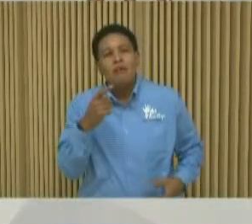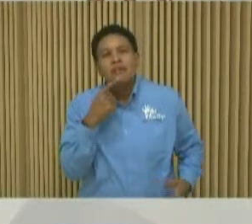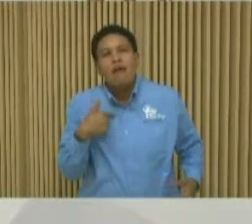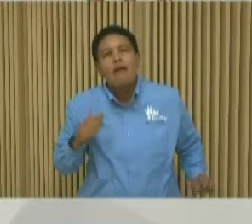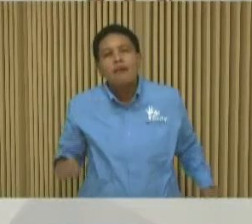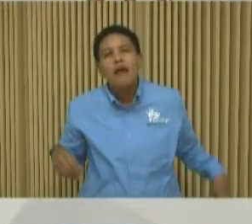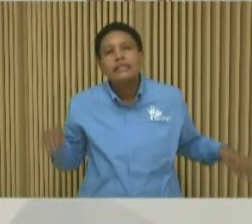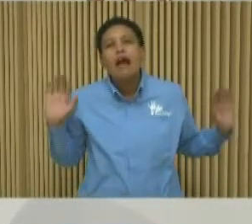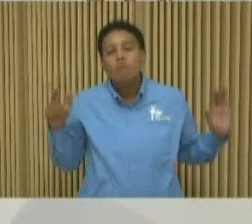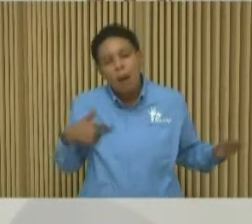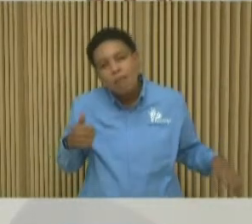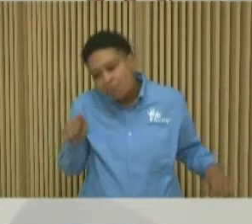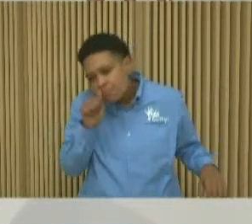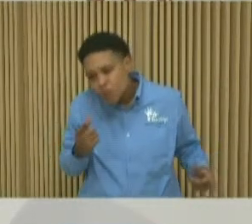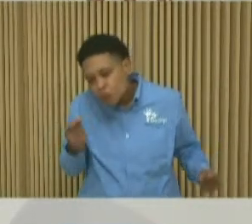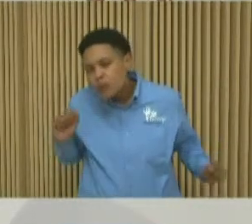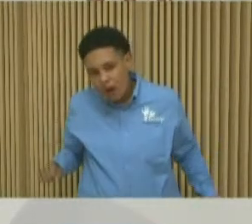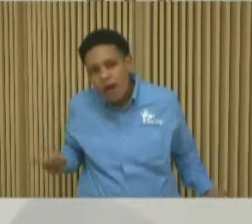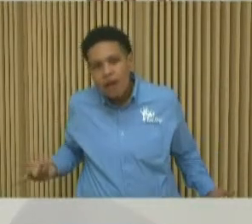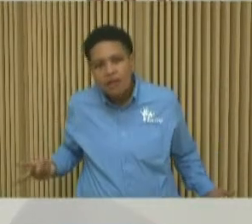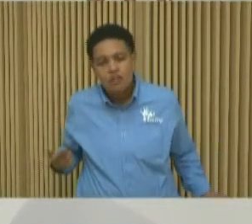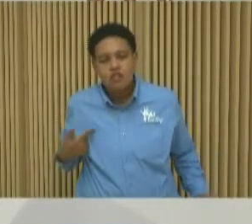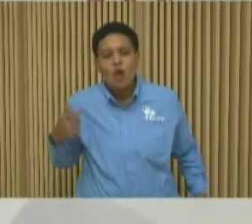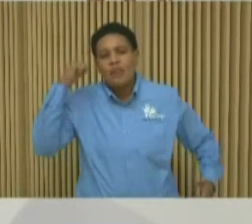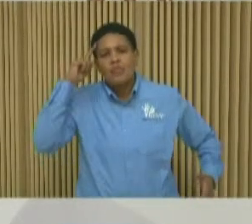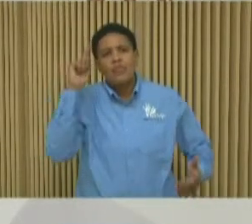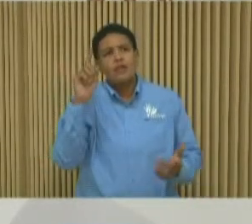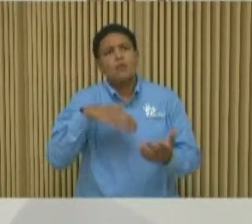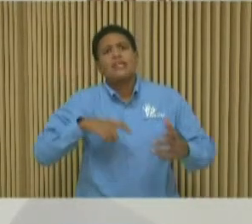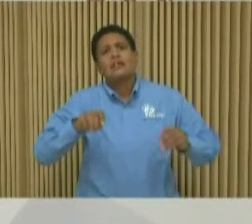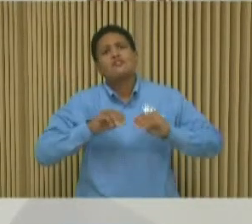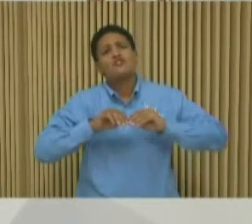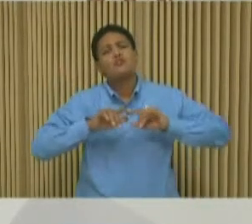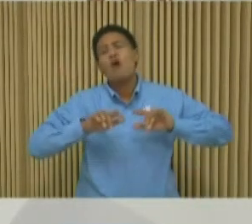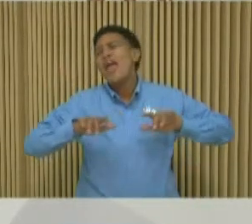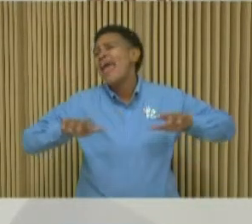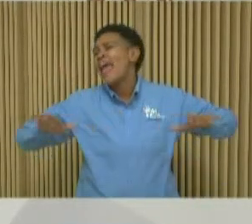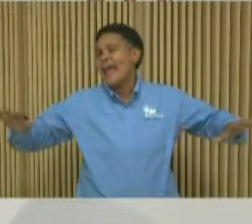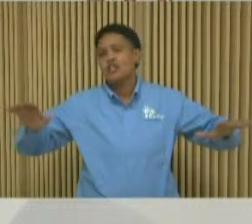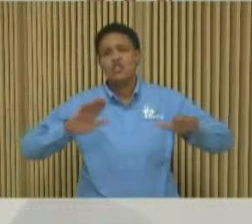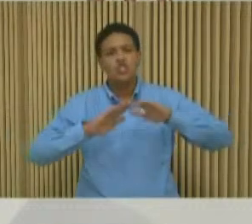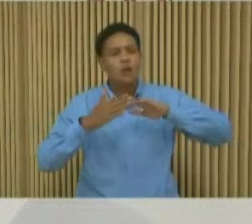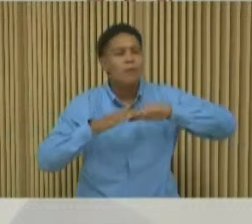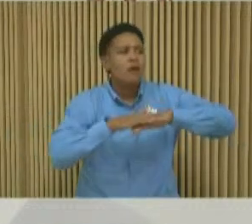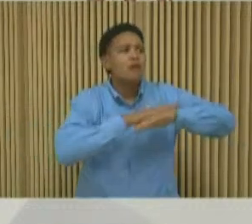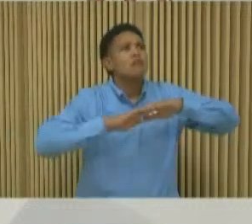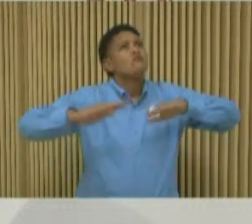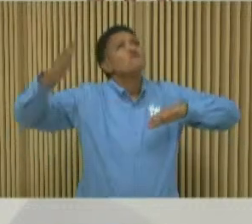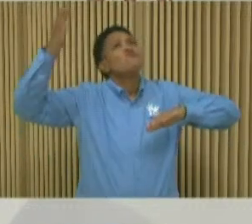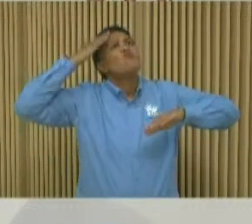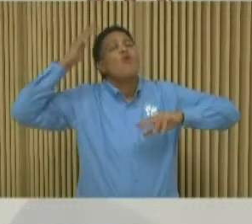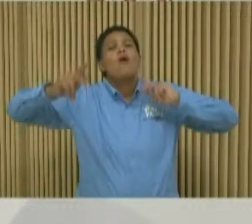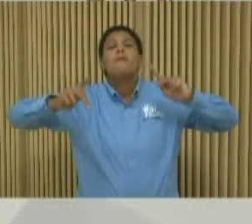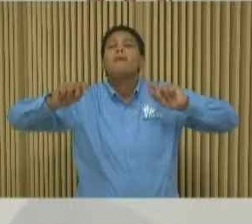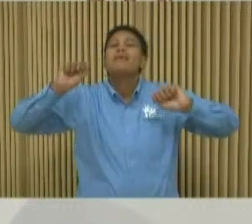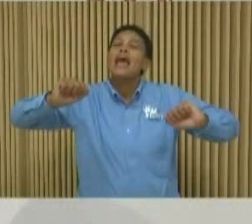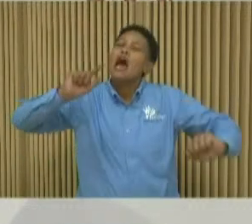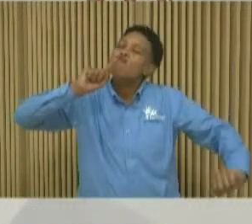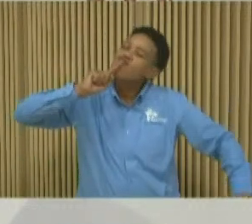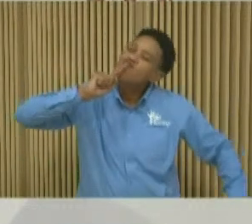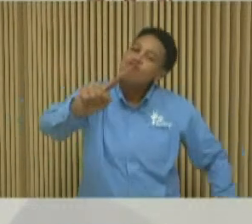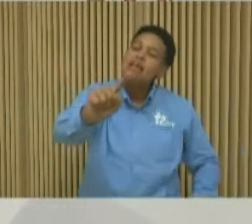need to be more, just spreading this word across the island, that people can